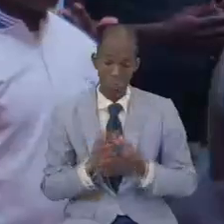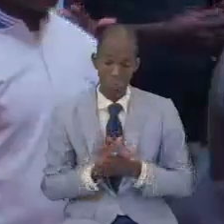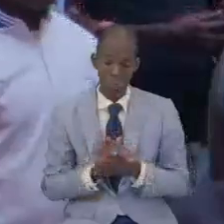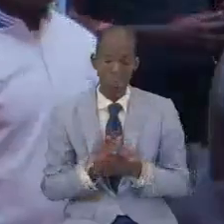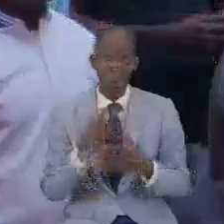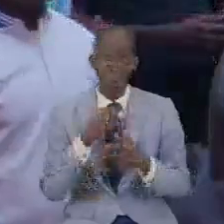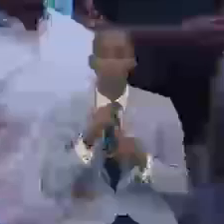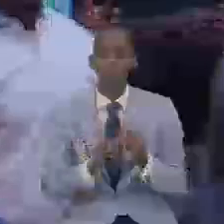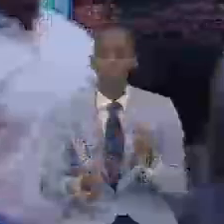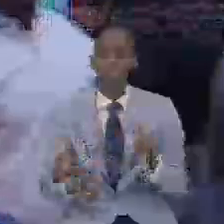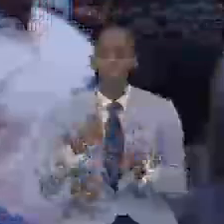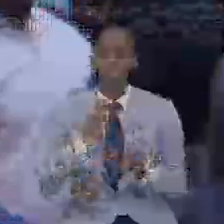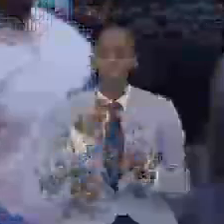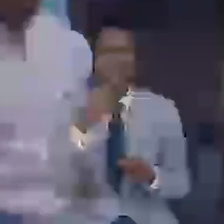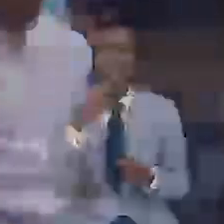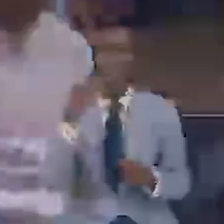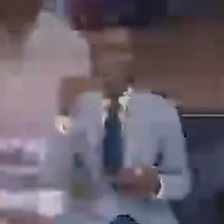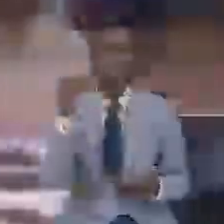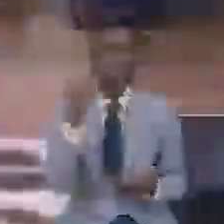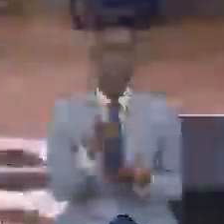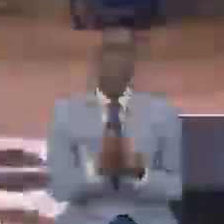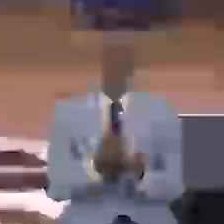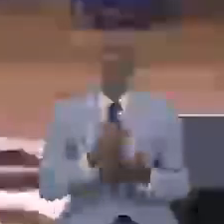And everybody said, yes.